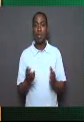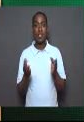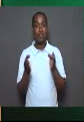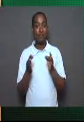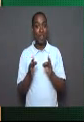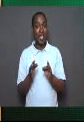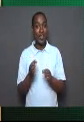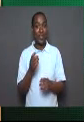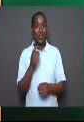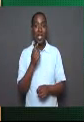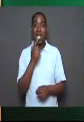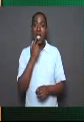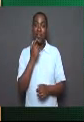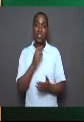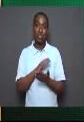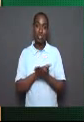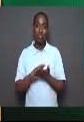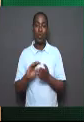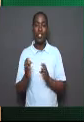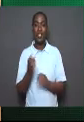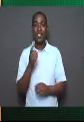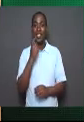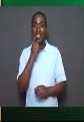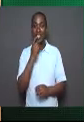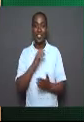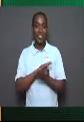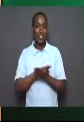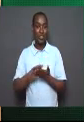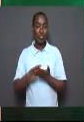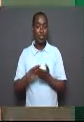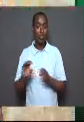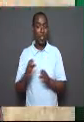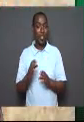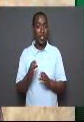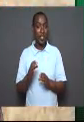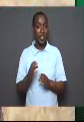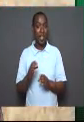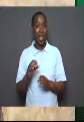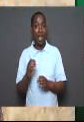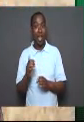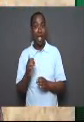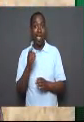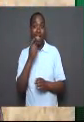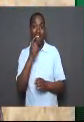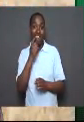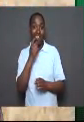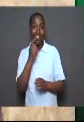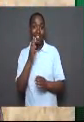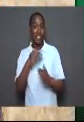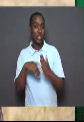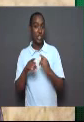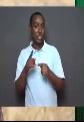to clean your mouth and teeth to prevent dental problems,